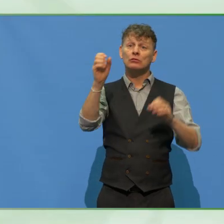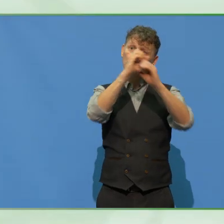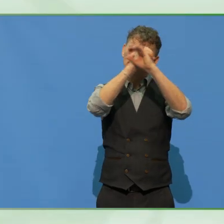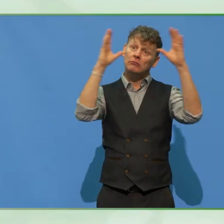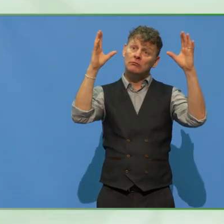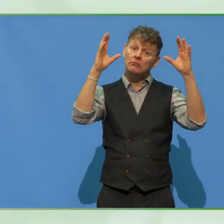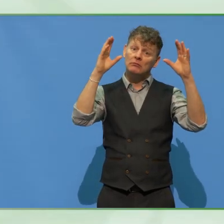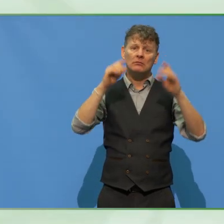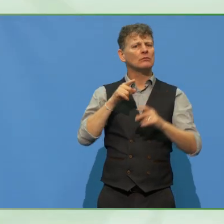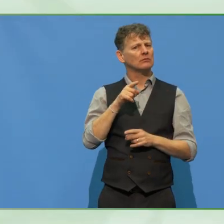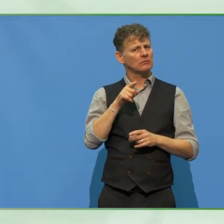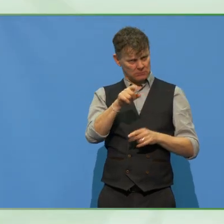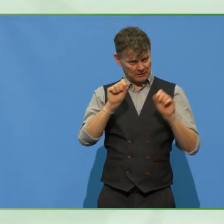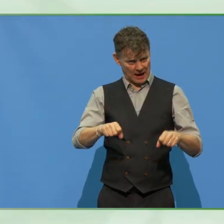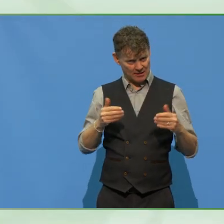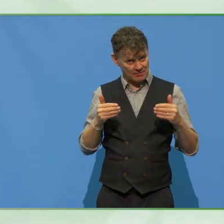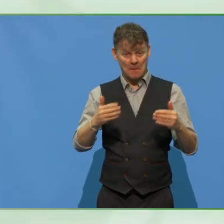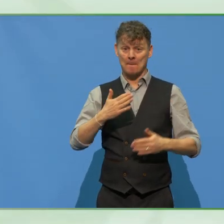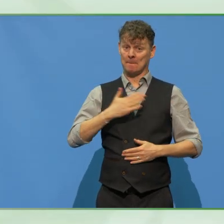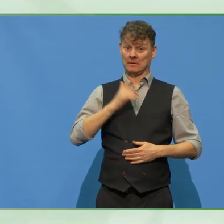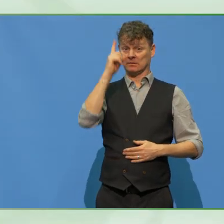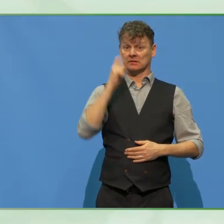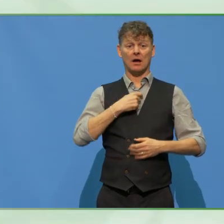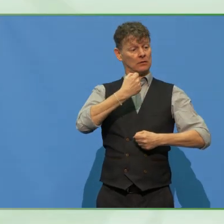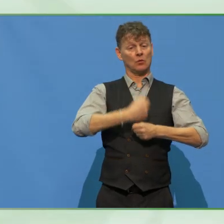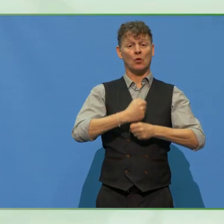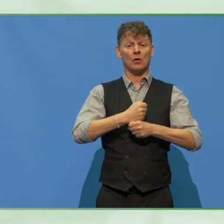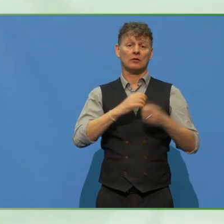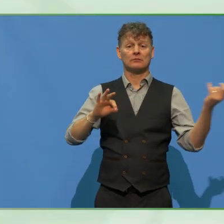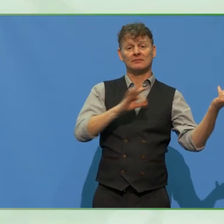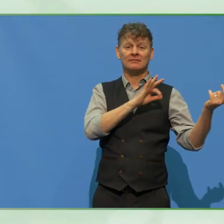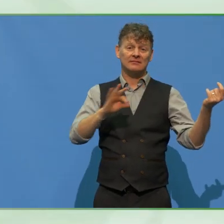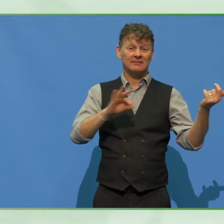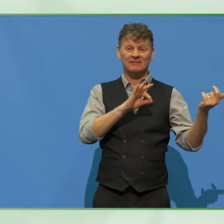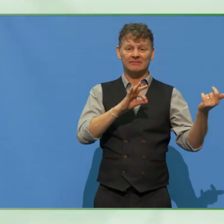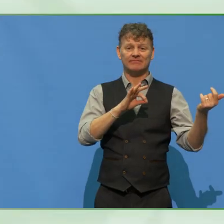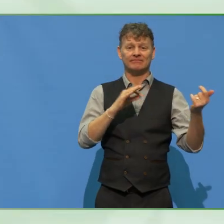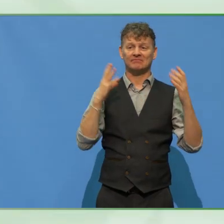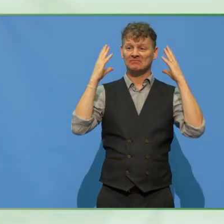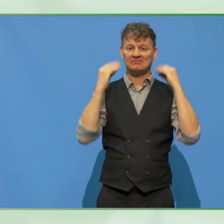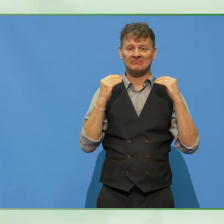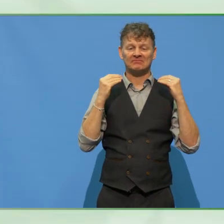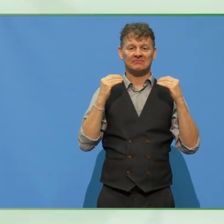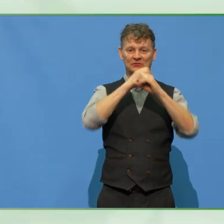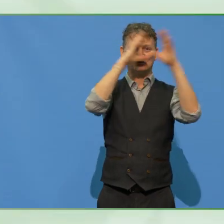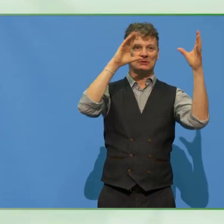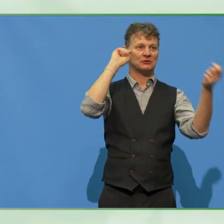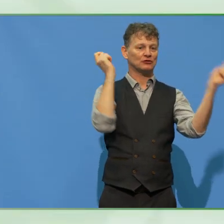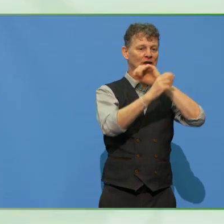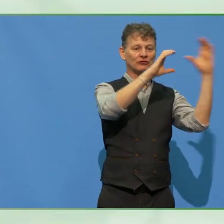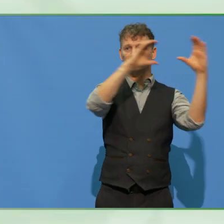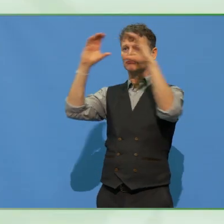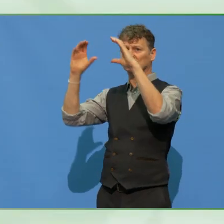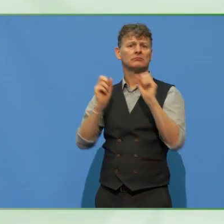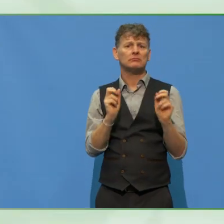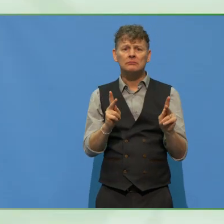classical musician. This was not my dream. It became my dream. if you dream it, do it, but make sure that you